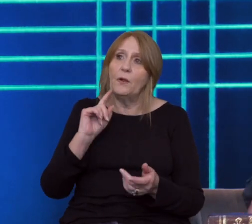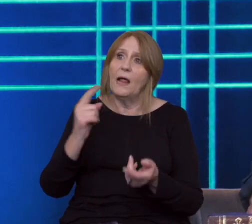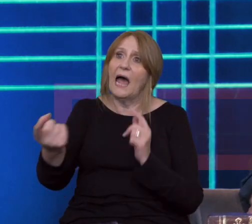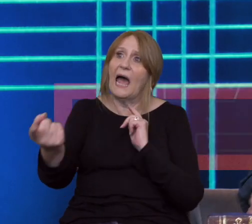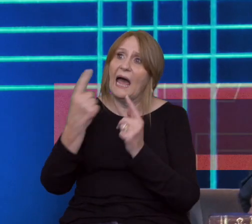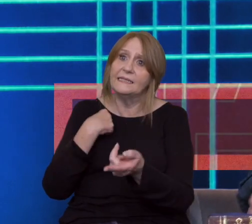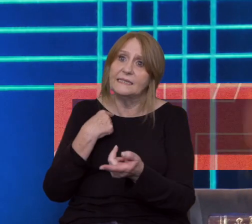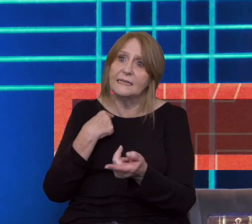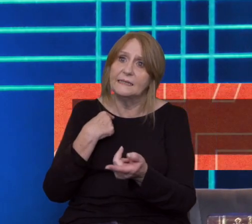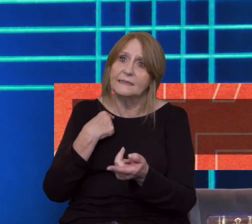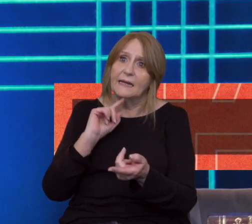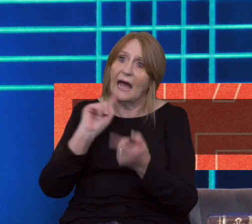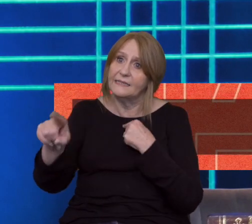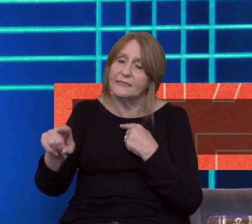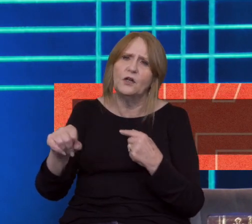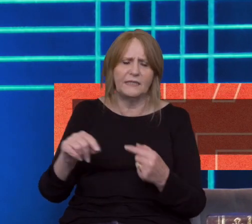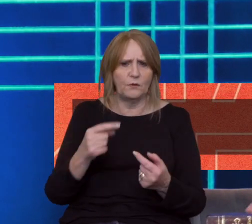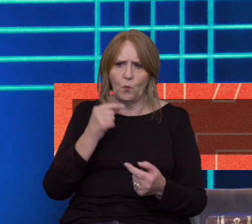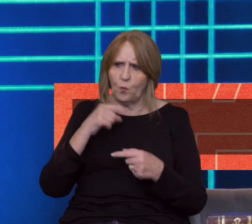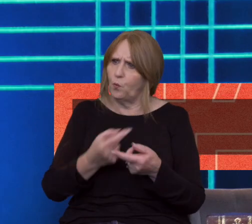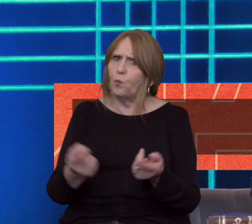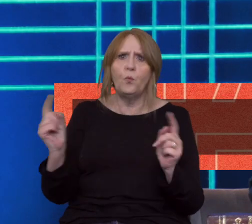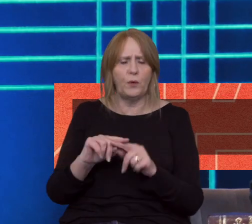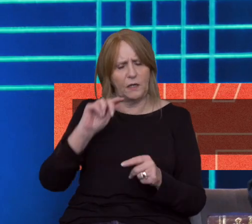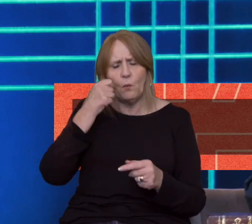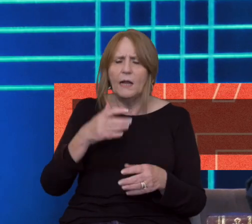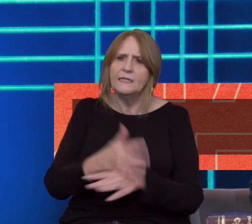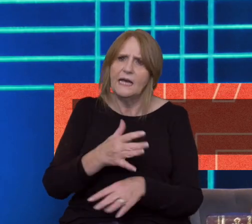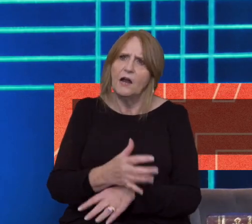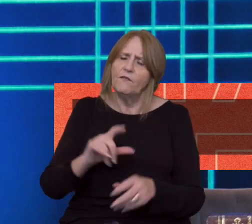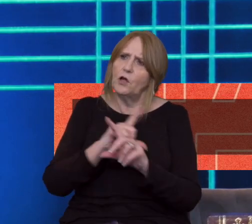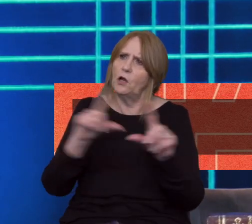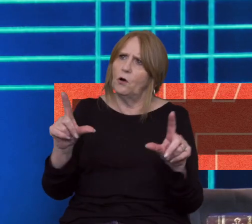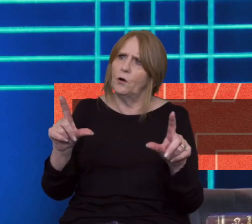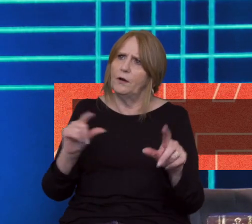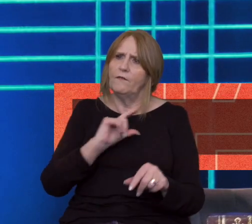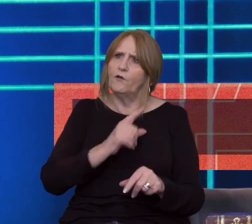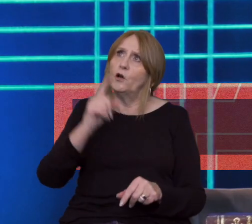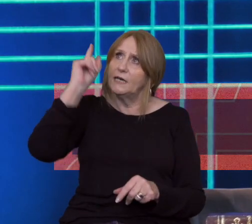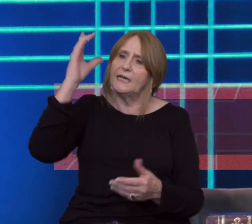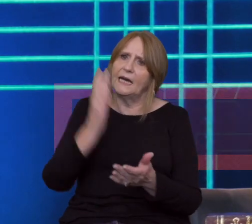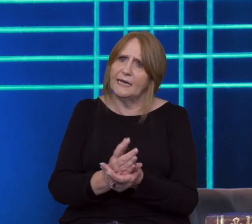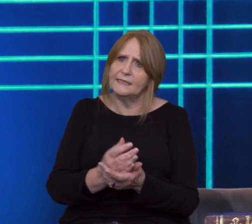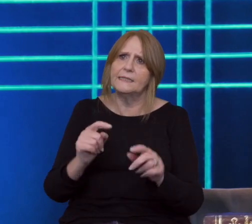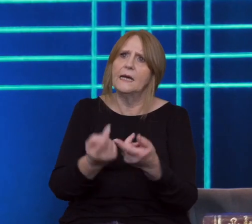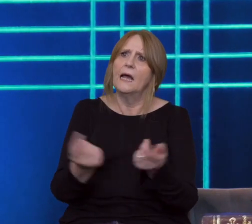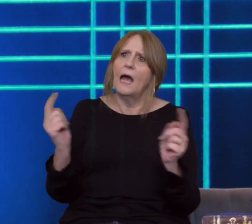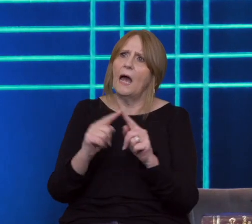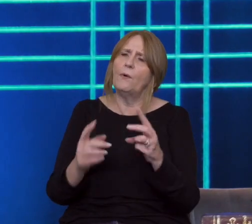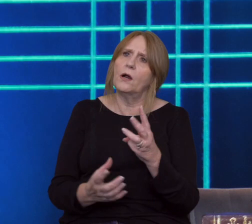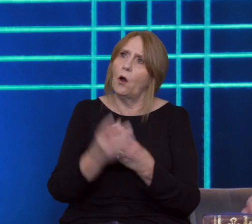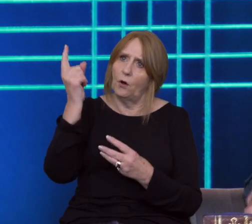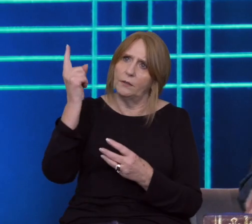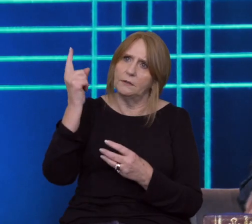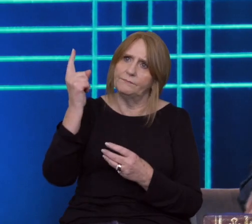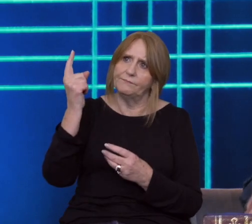in verse 18, we will serve the Lord, for He is our God. That's the right answer, isn't it? You would think.